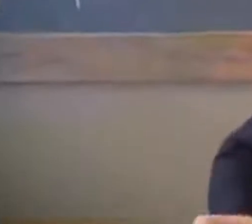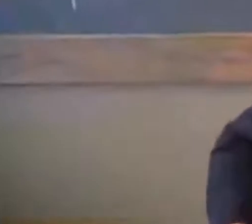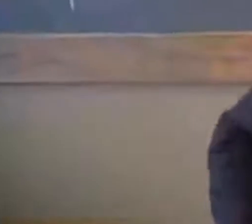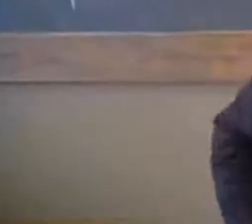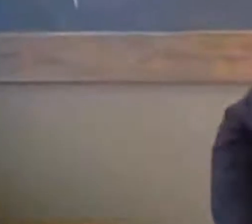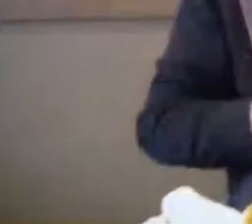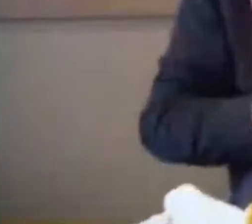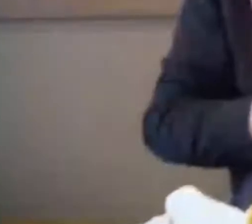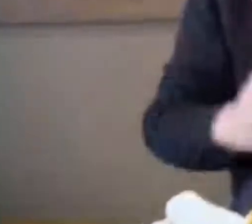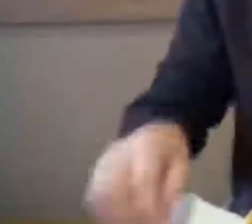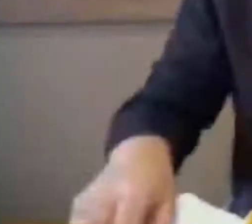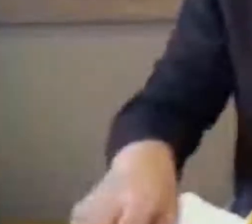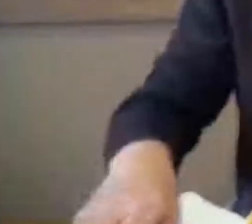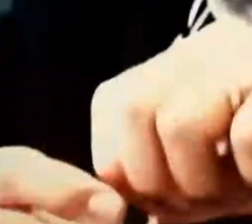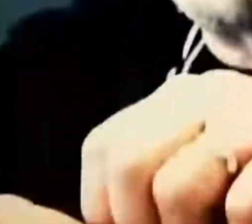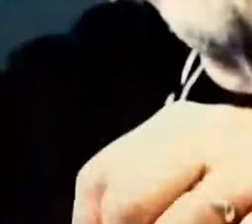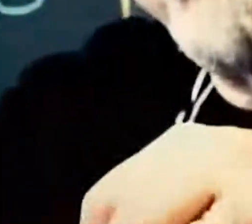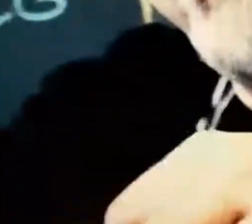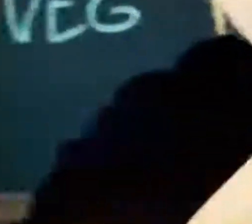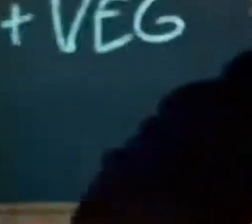The British way.